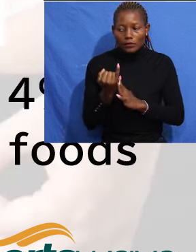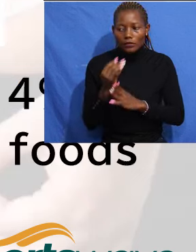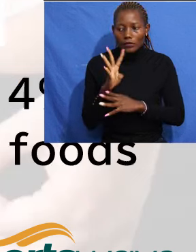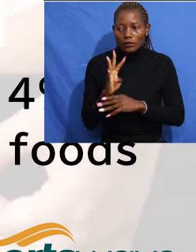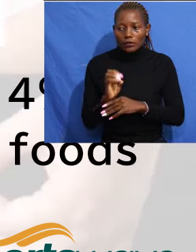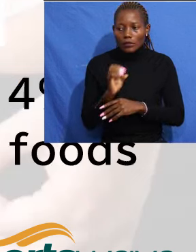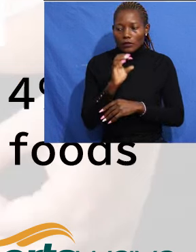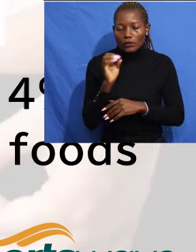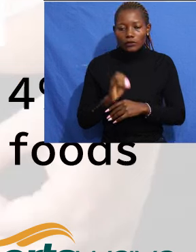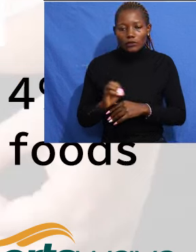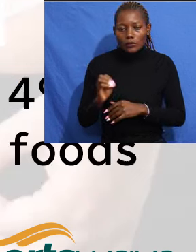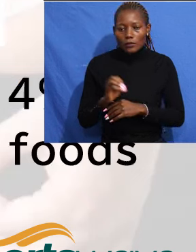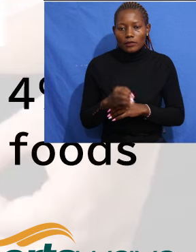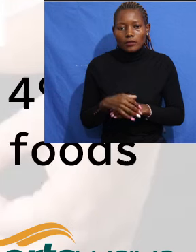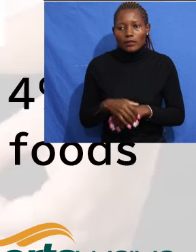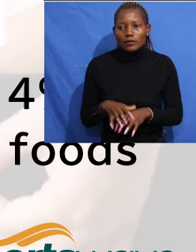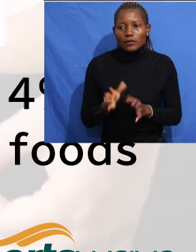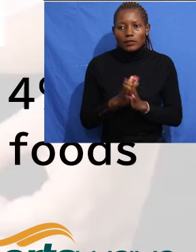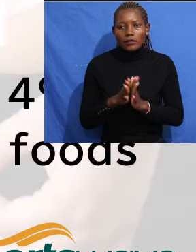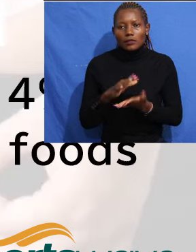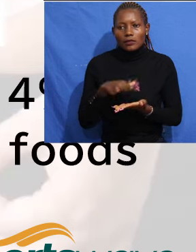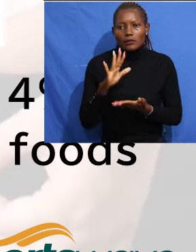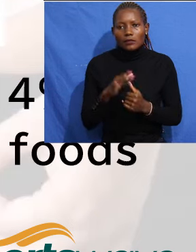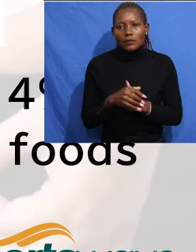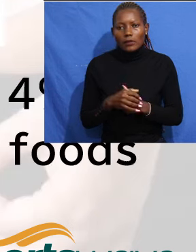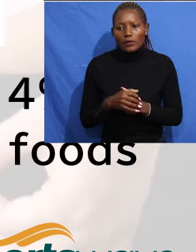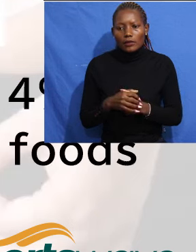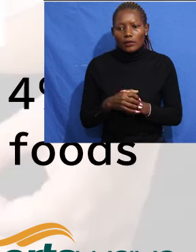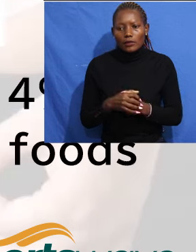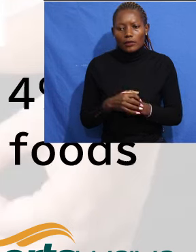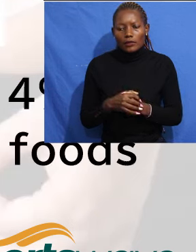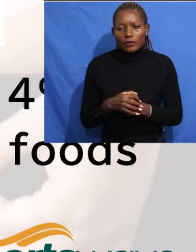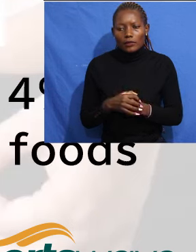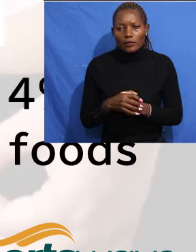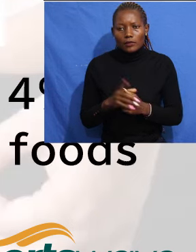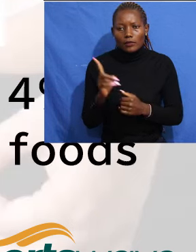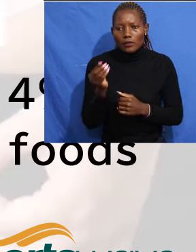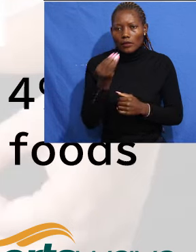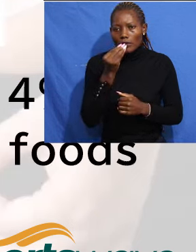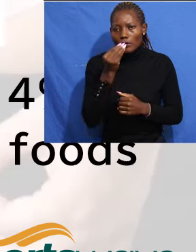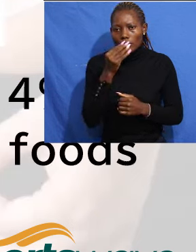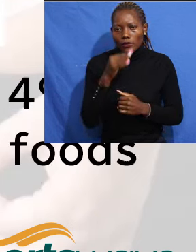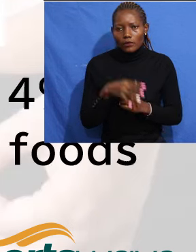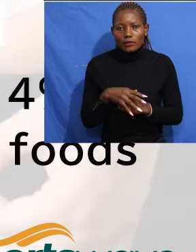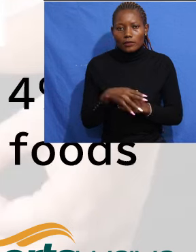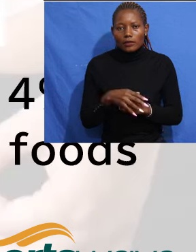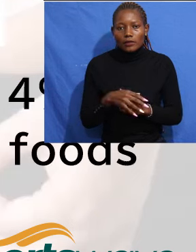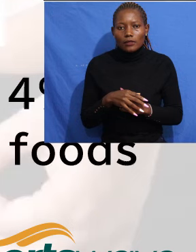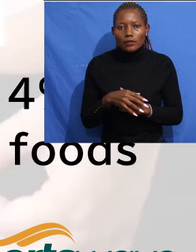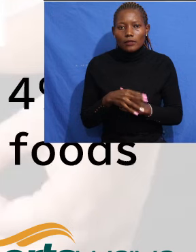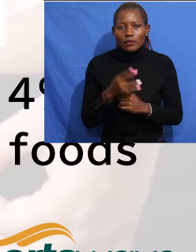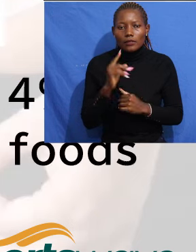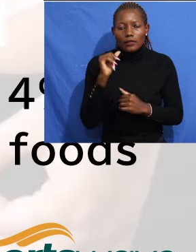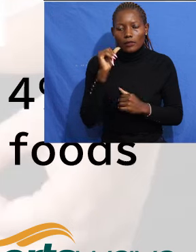14%. And especially their appetite for sweets and salty foods decreased by